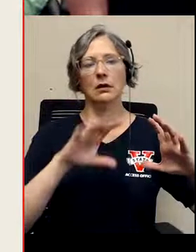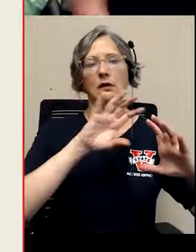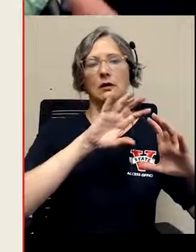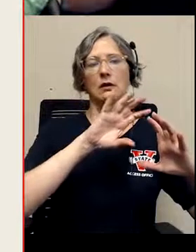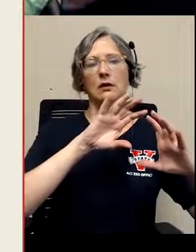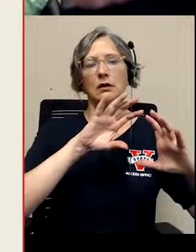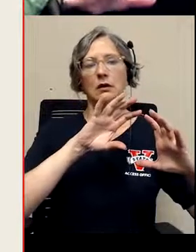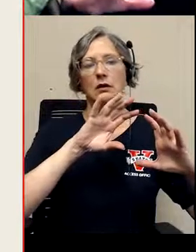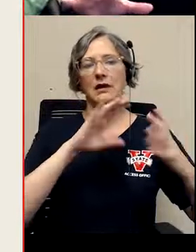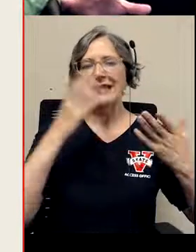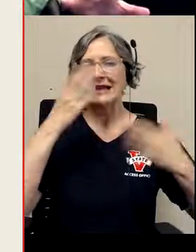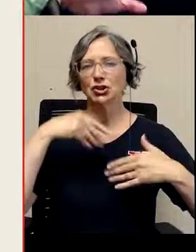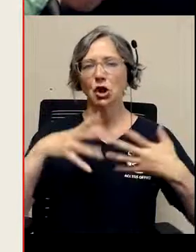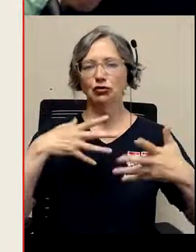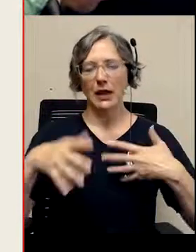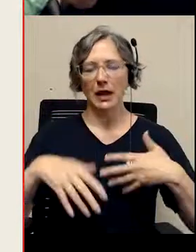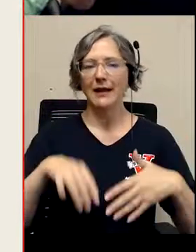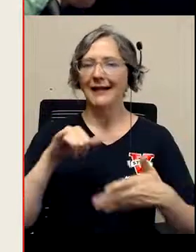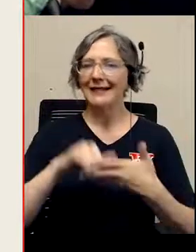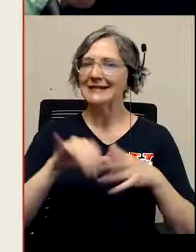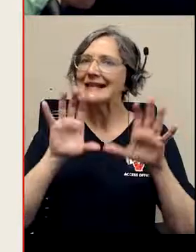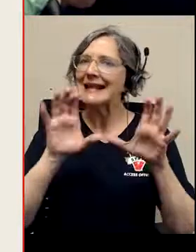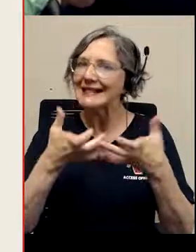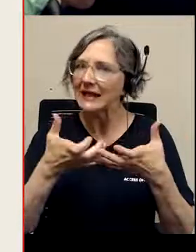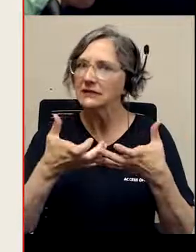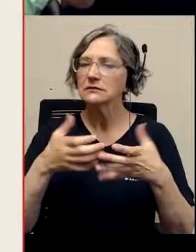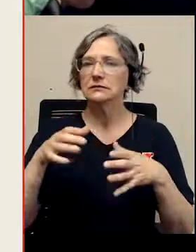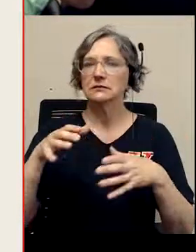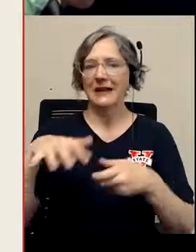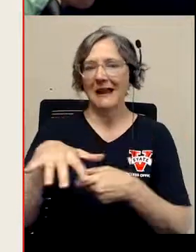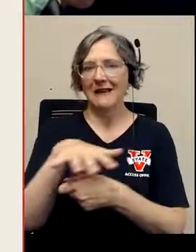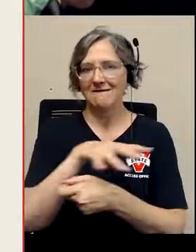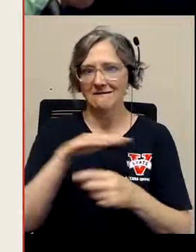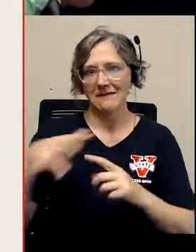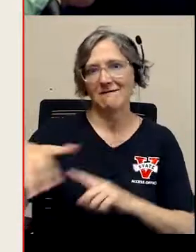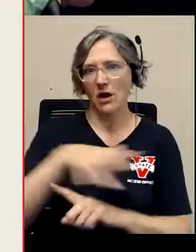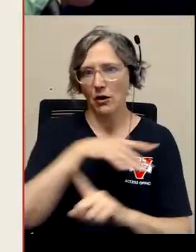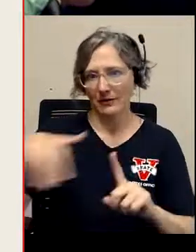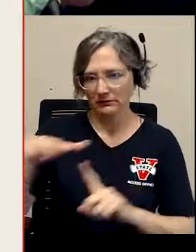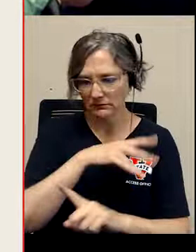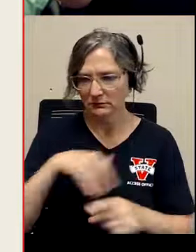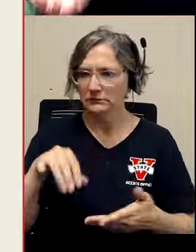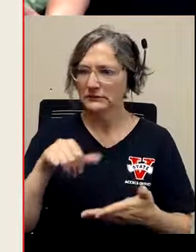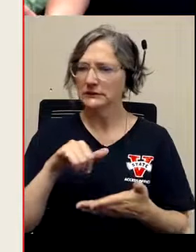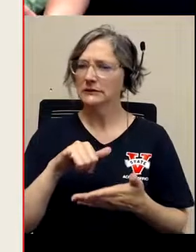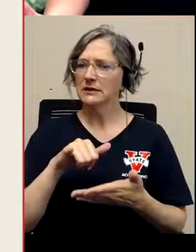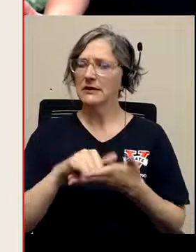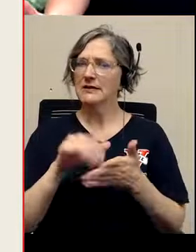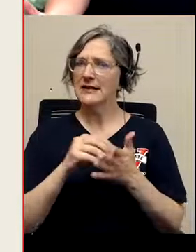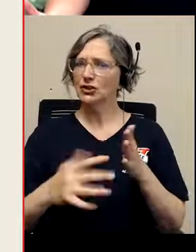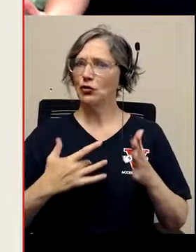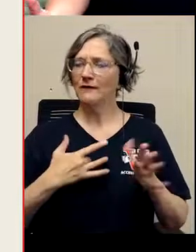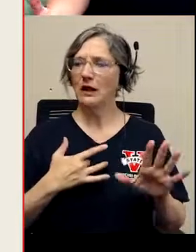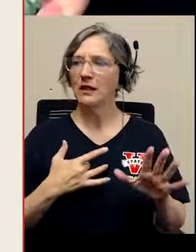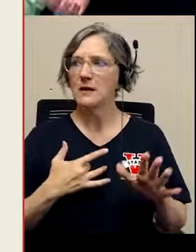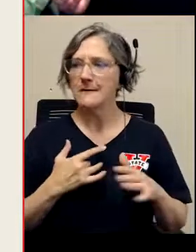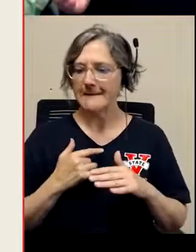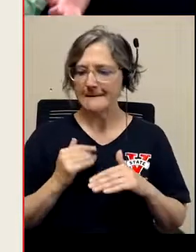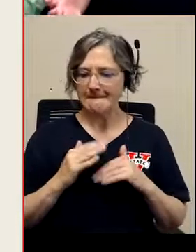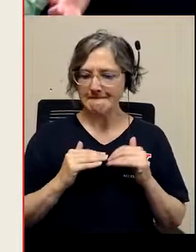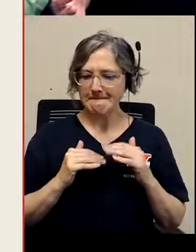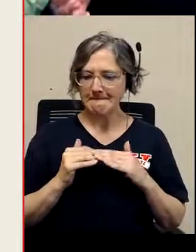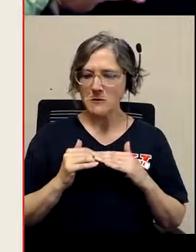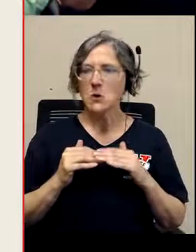your classroom environment. Does that student feel as if they can step out of the comfort, that